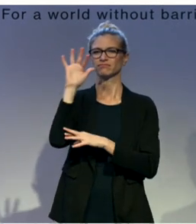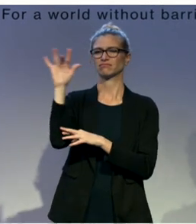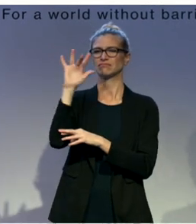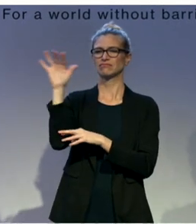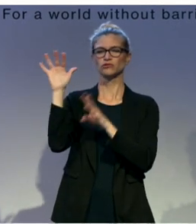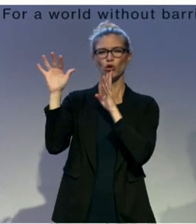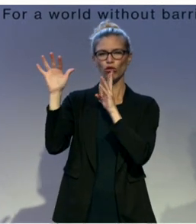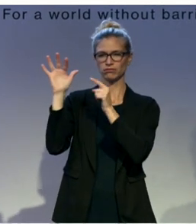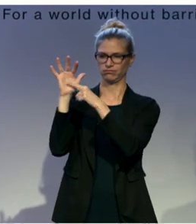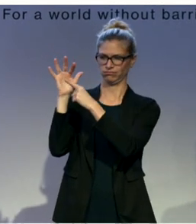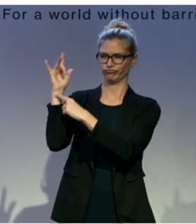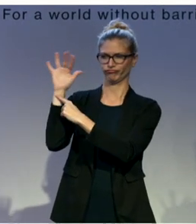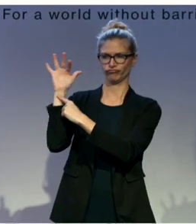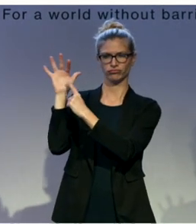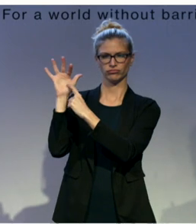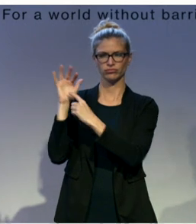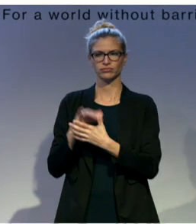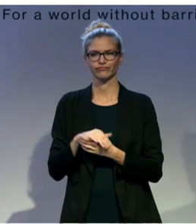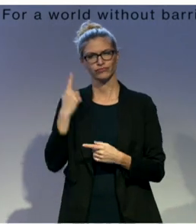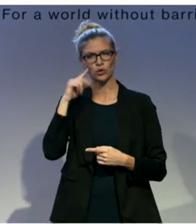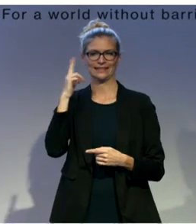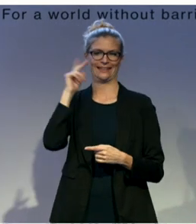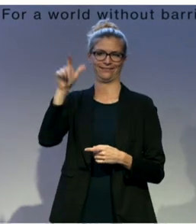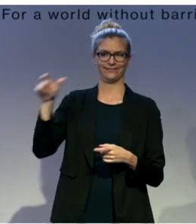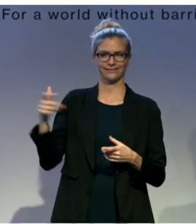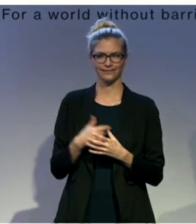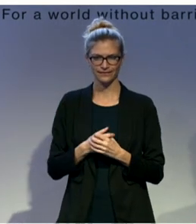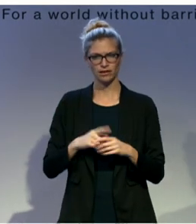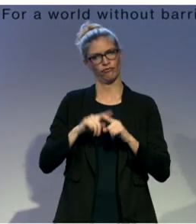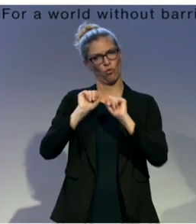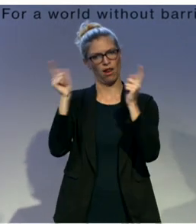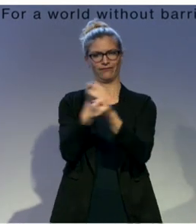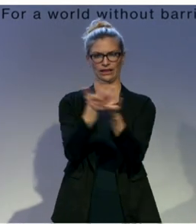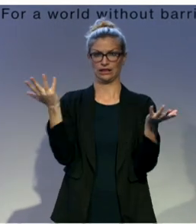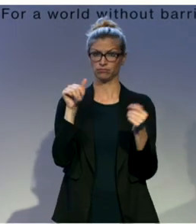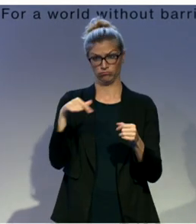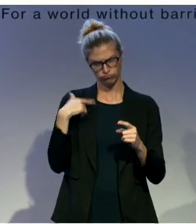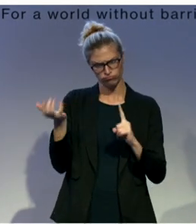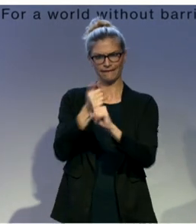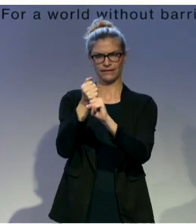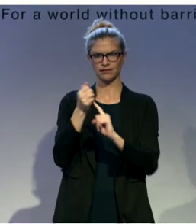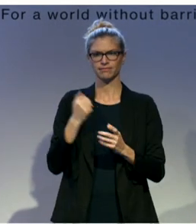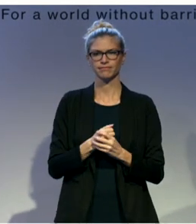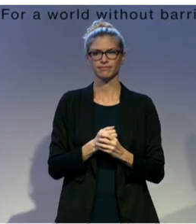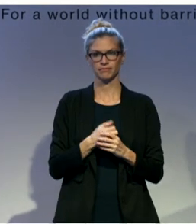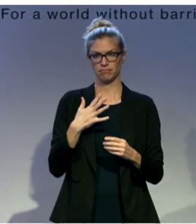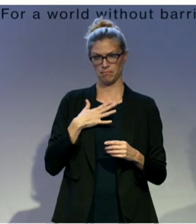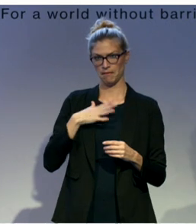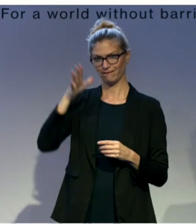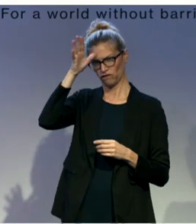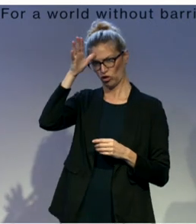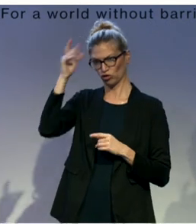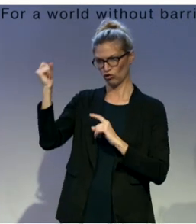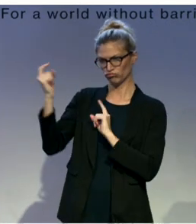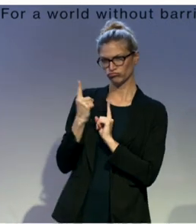improved the lives of the autistic. I received an email from a father a while ago, letting me know that